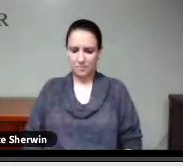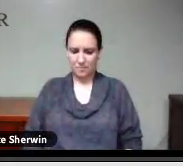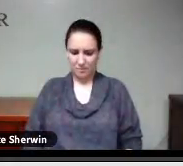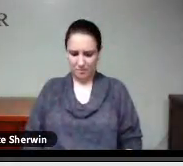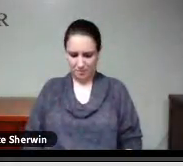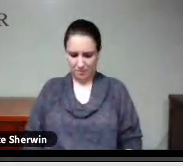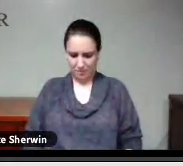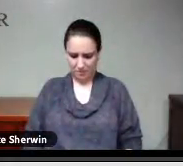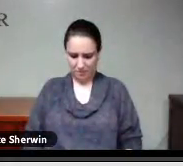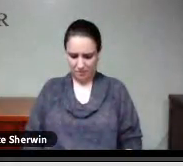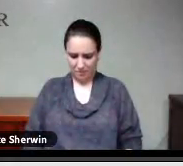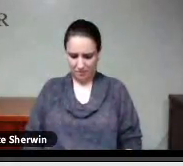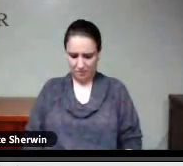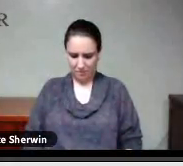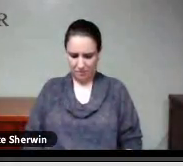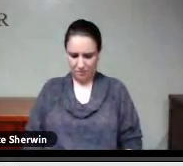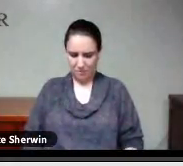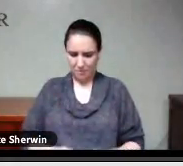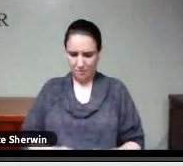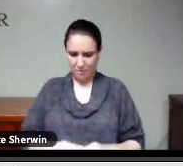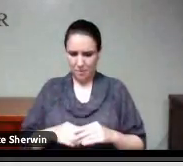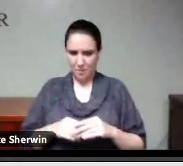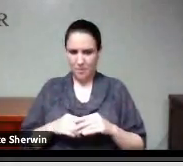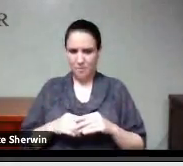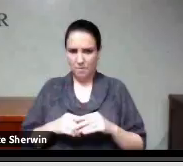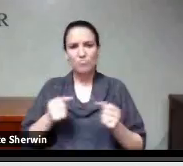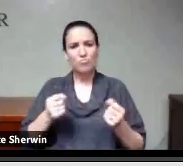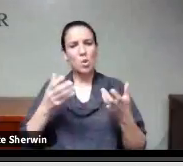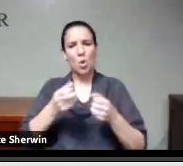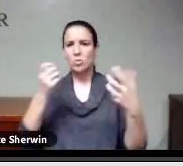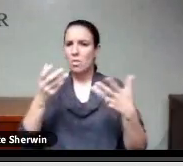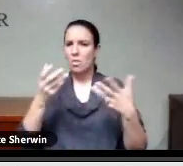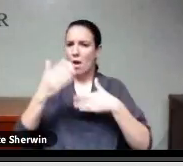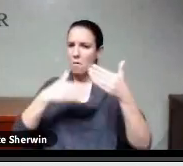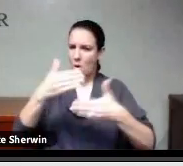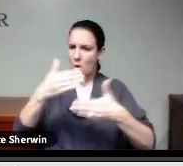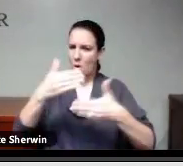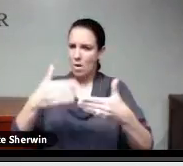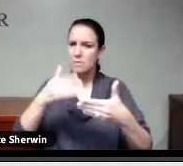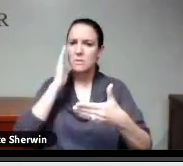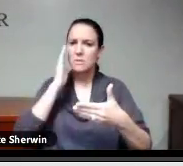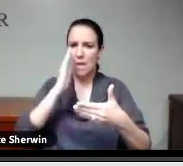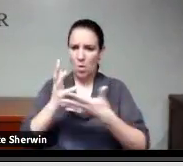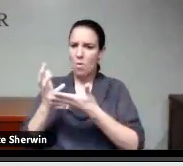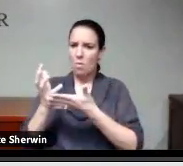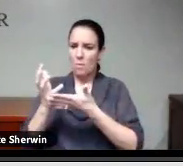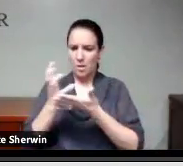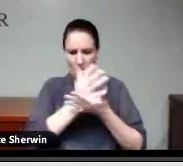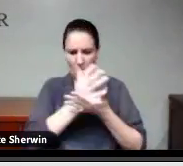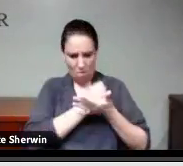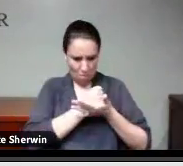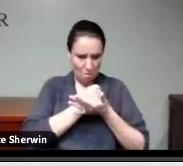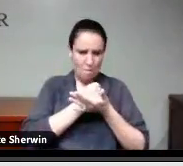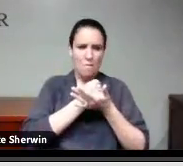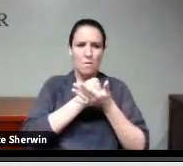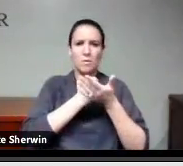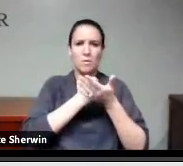is that there's a whole process that we're taking into consideration here. Trina, I agree with you. Library services,